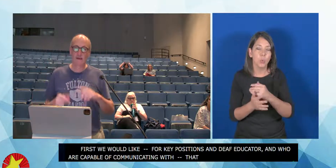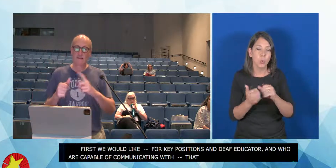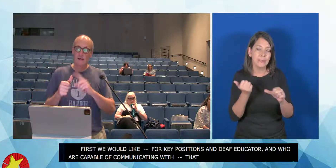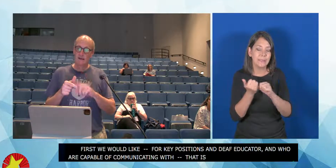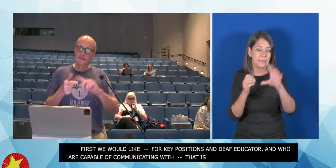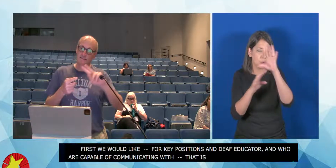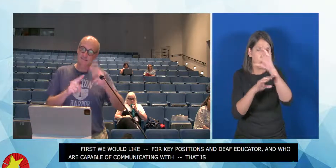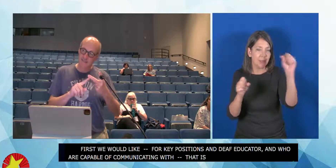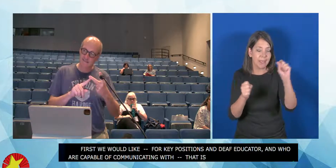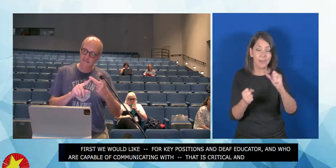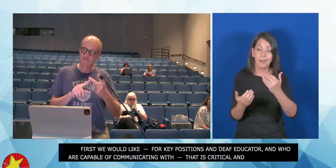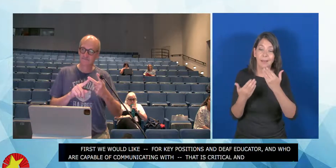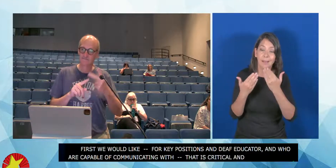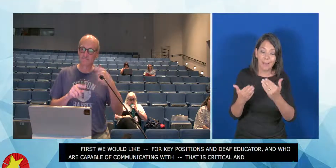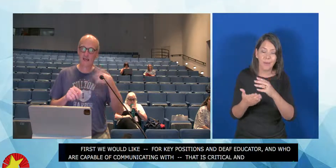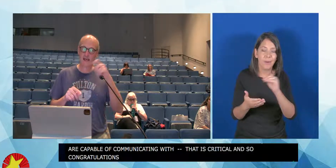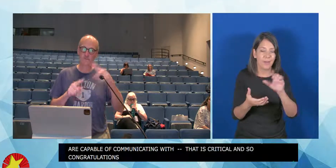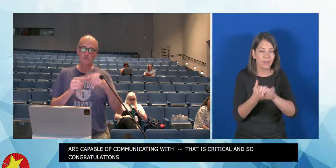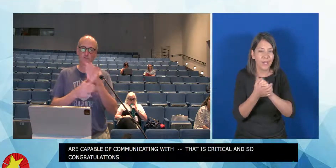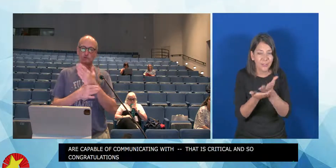welcome.